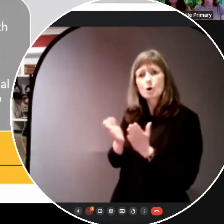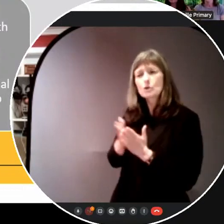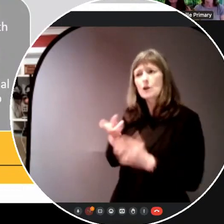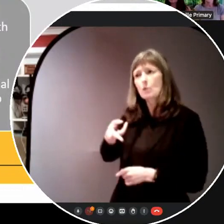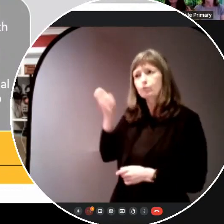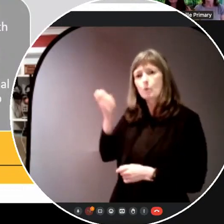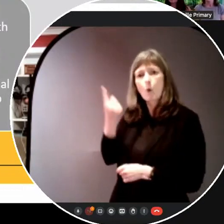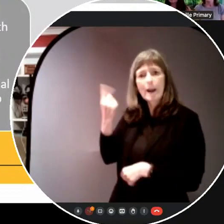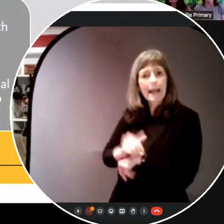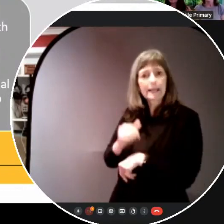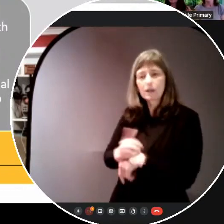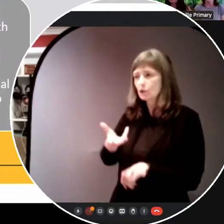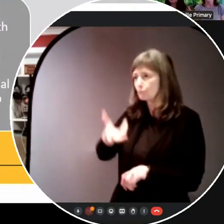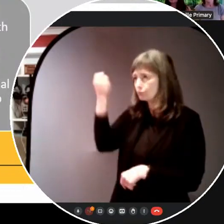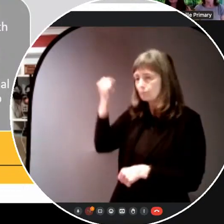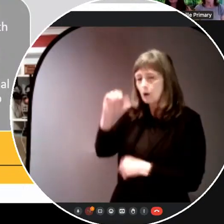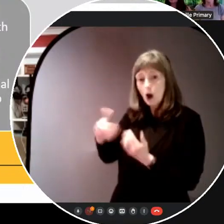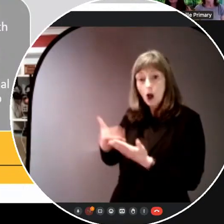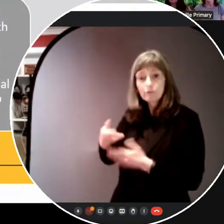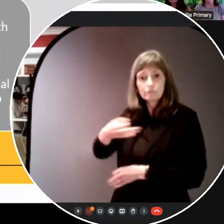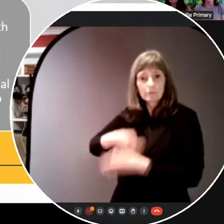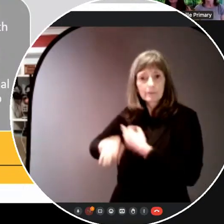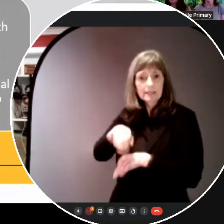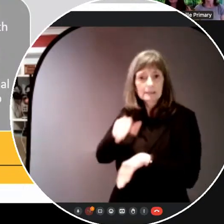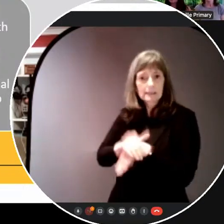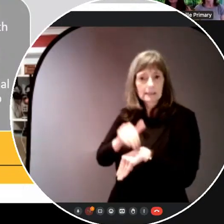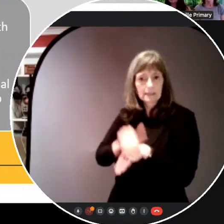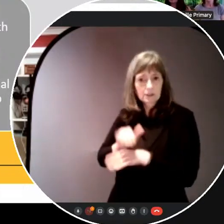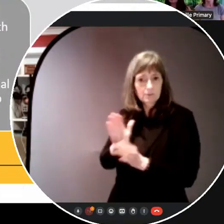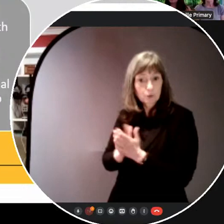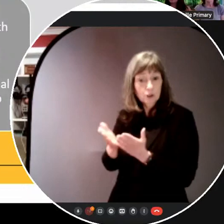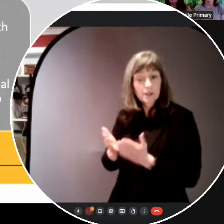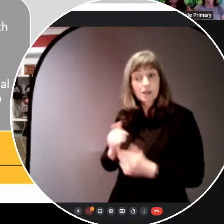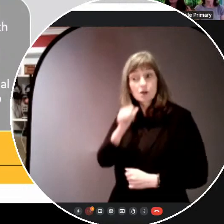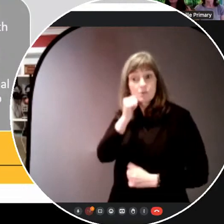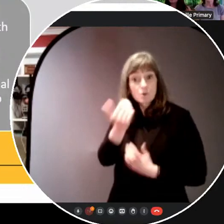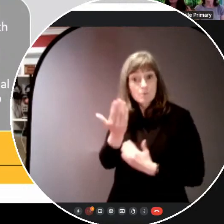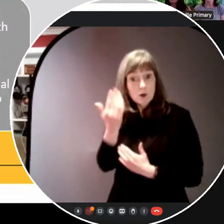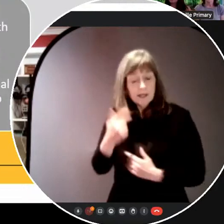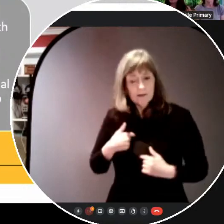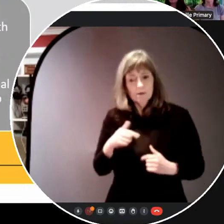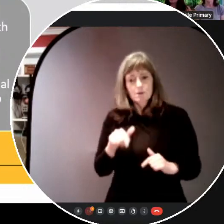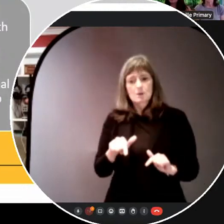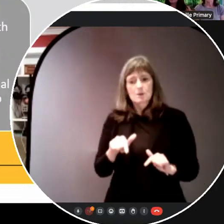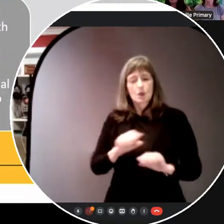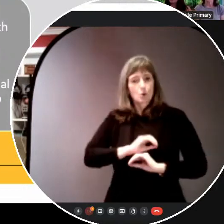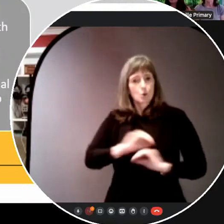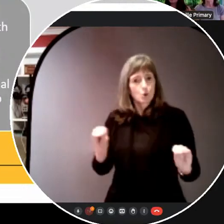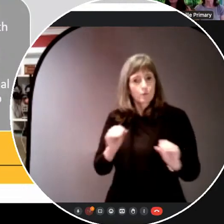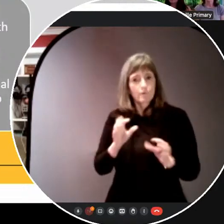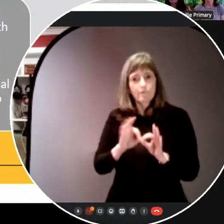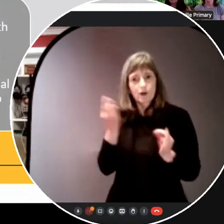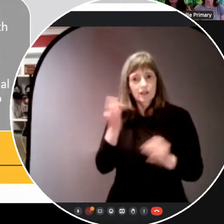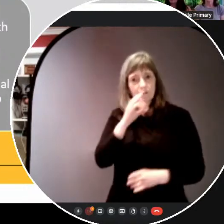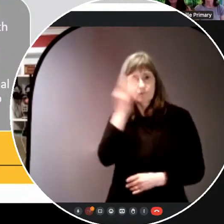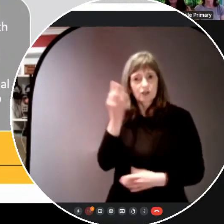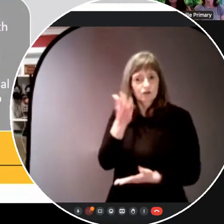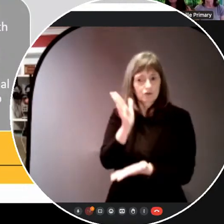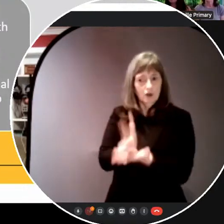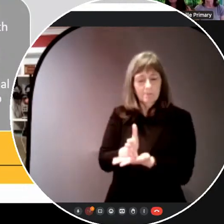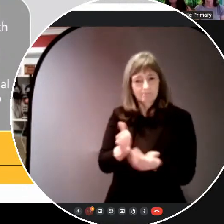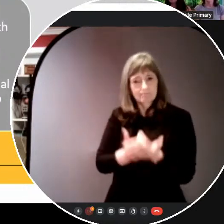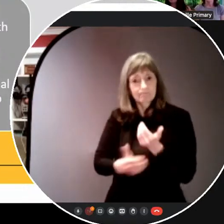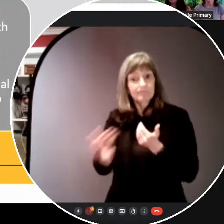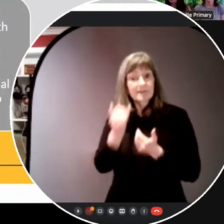without notice and replaced it with English books. The next morning, they were not allowed to speak any more French, only English. If they spoke French, they